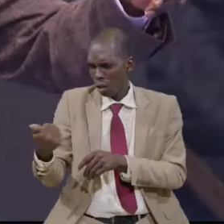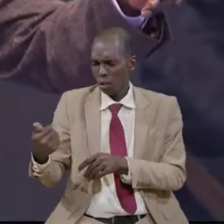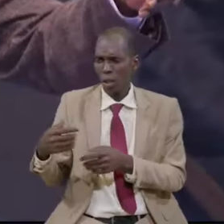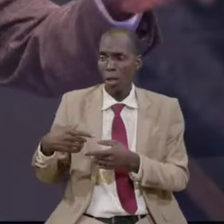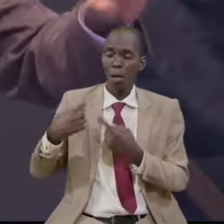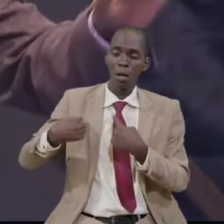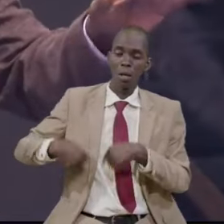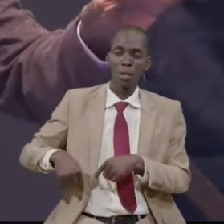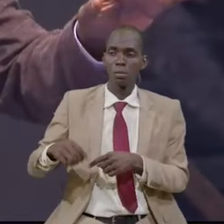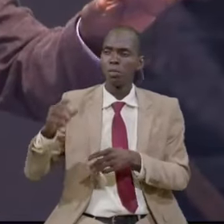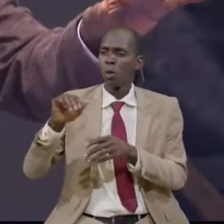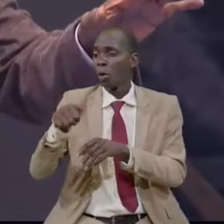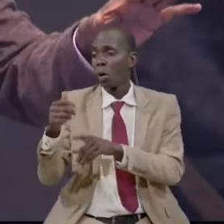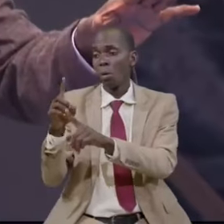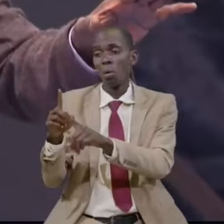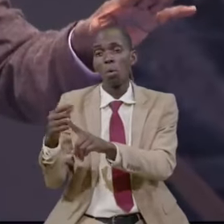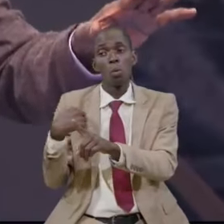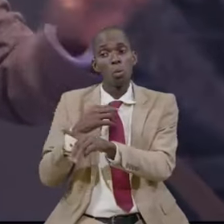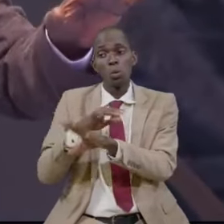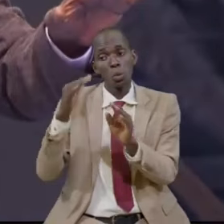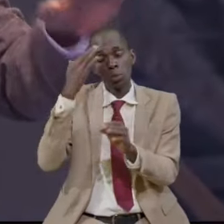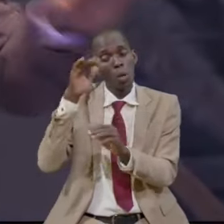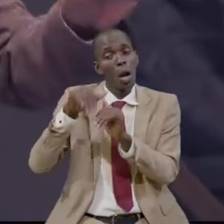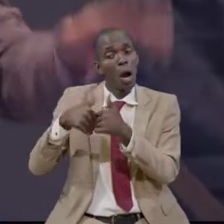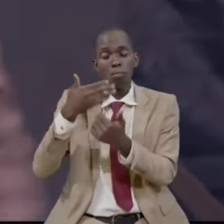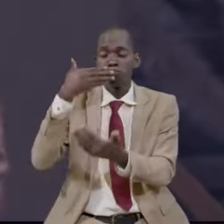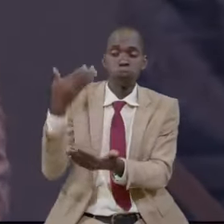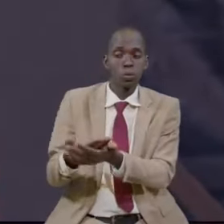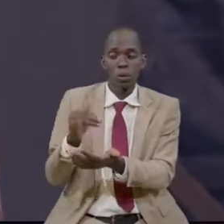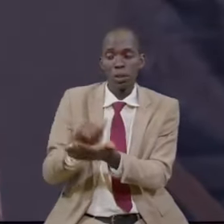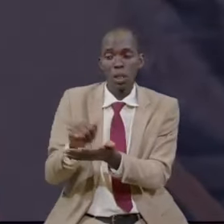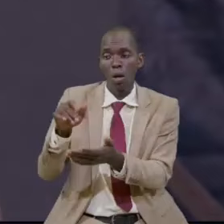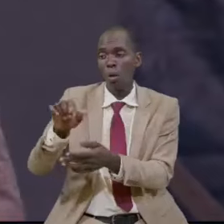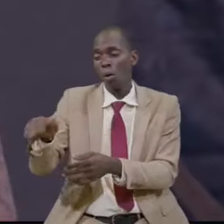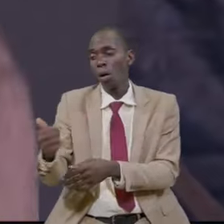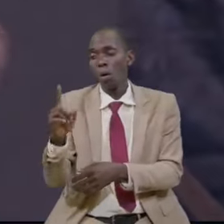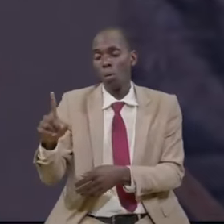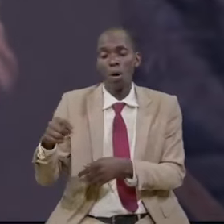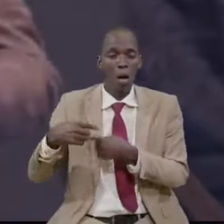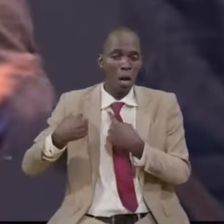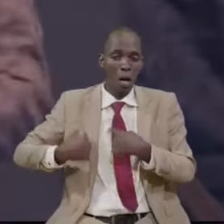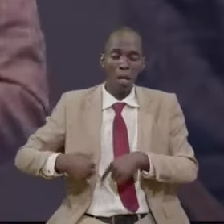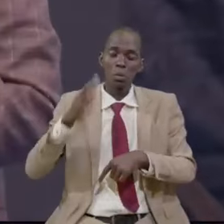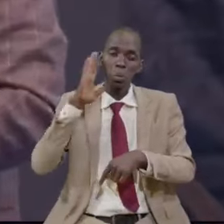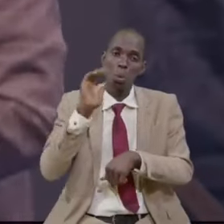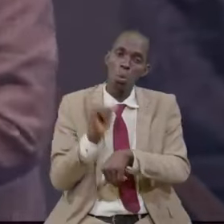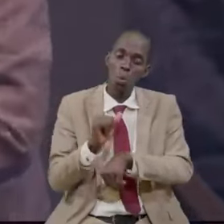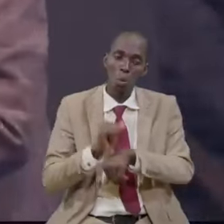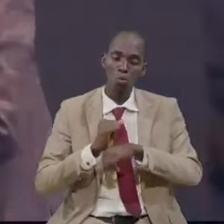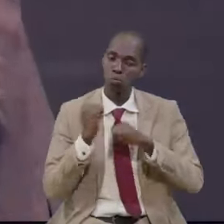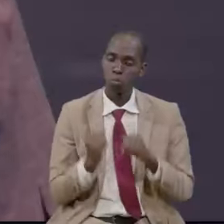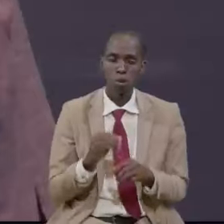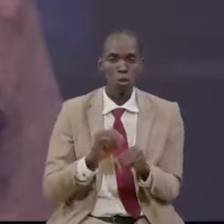we're putting, we cannot guarantee its effectiveness in your body. If you were to pay for that,